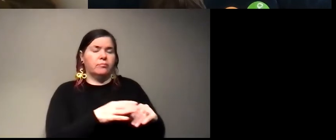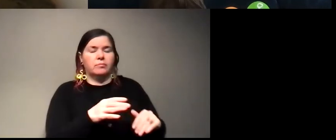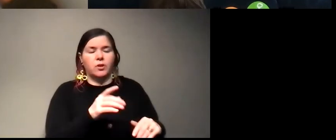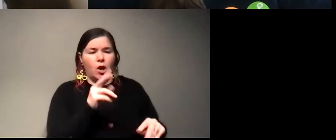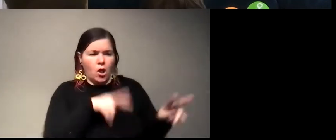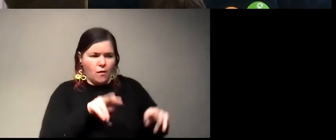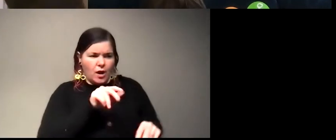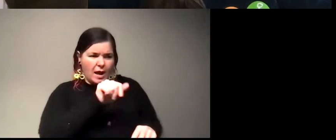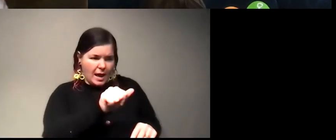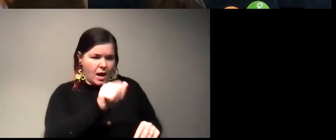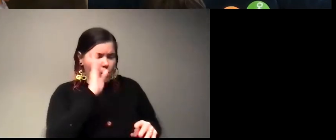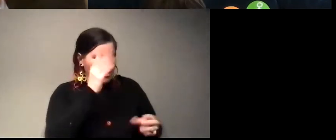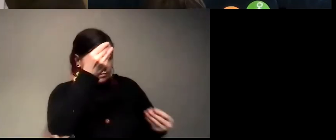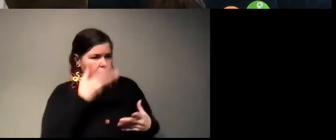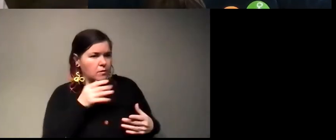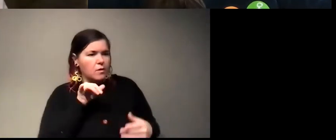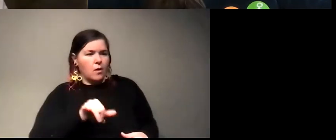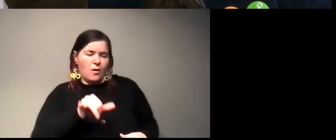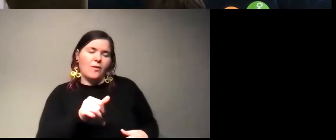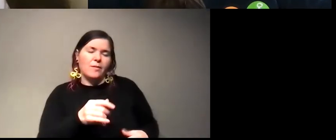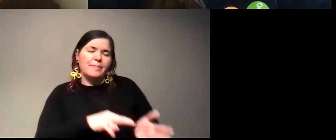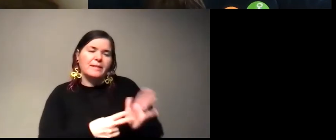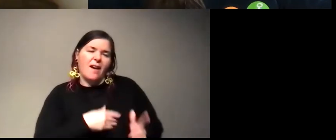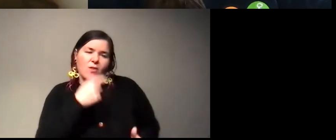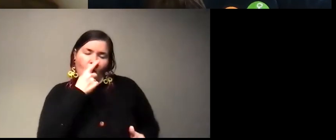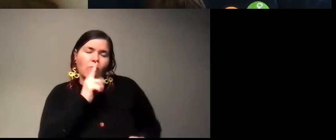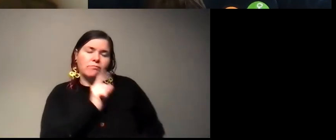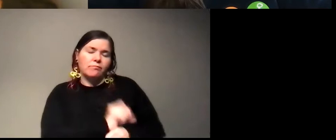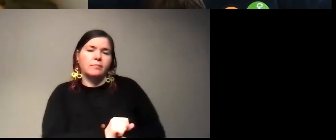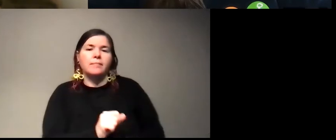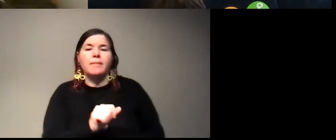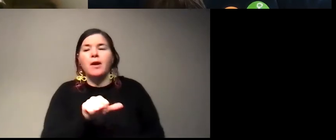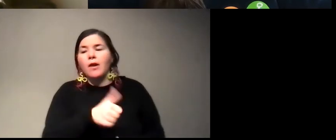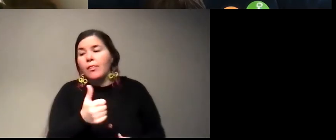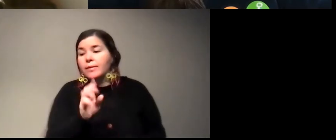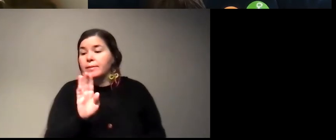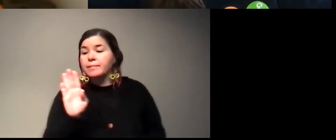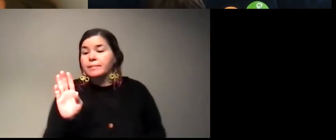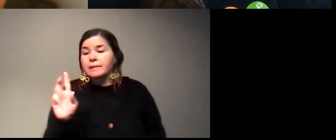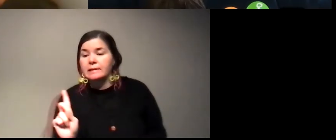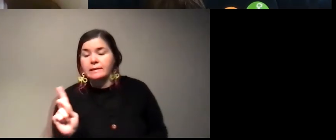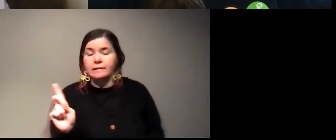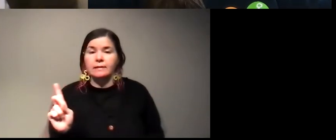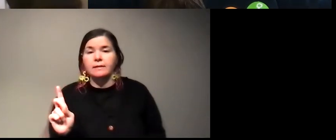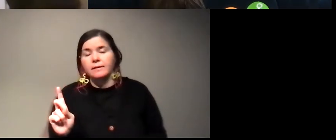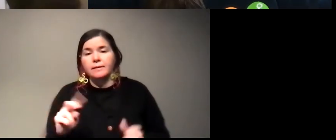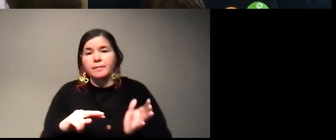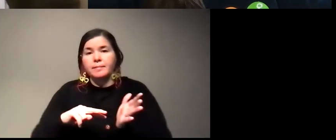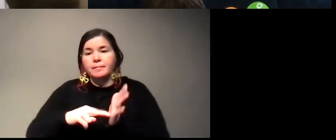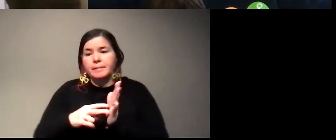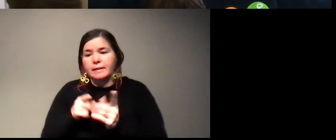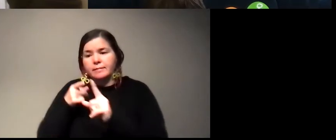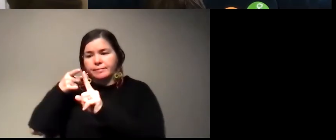A to tell us, hey, okay, this person has a cold. Then maybe another compound, so like compound D is specific